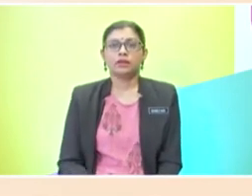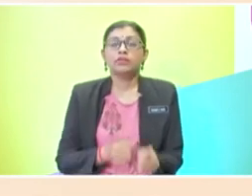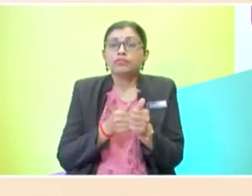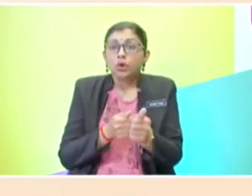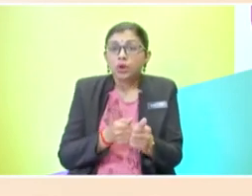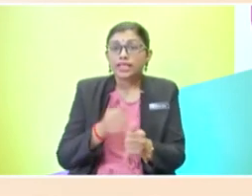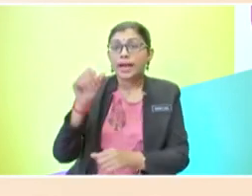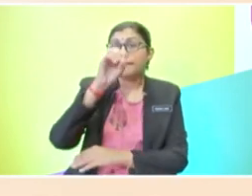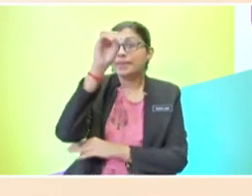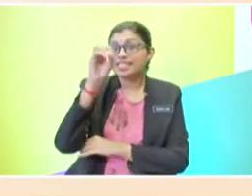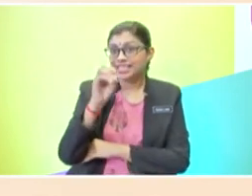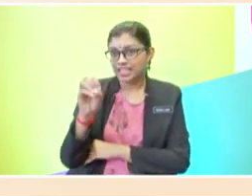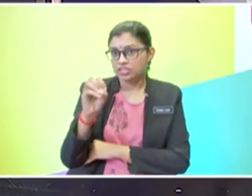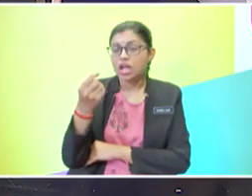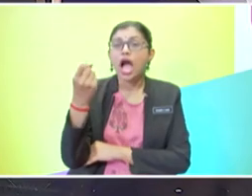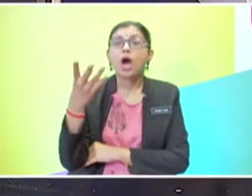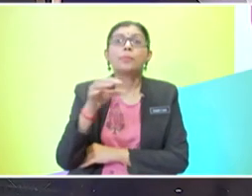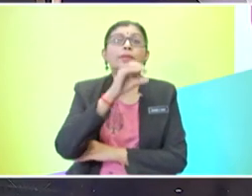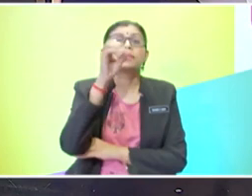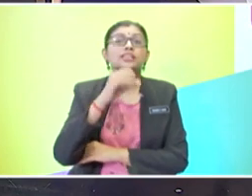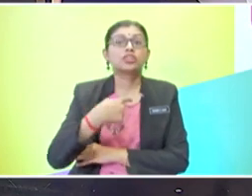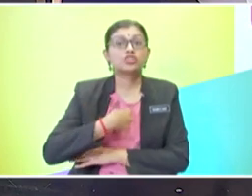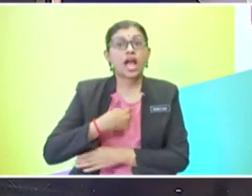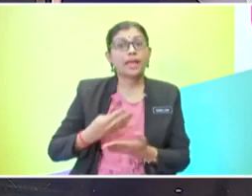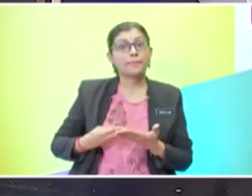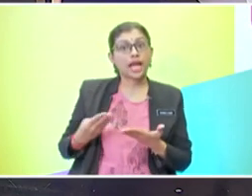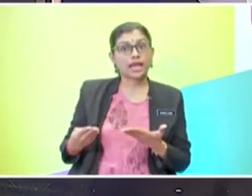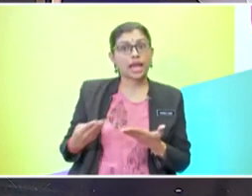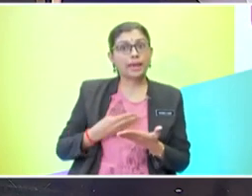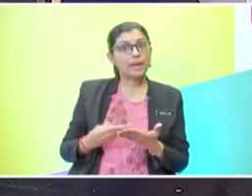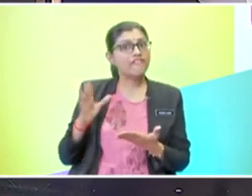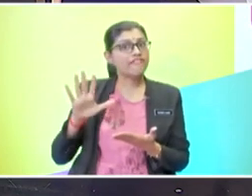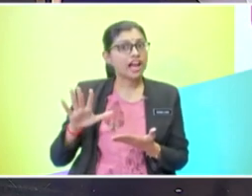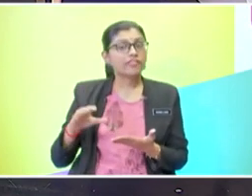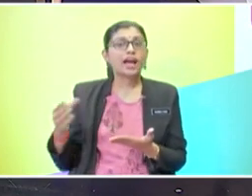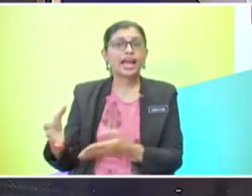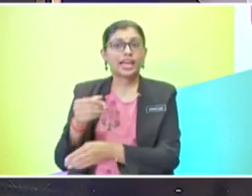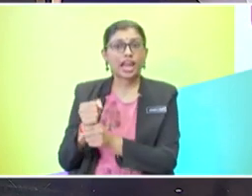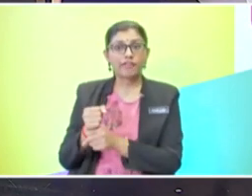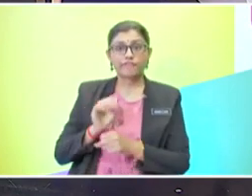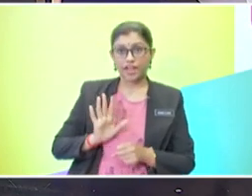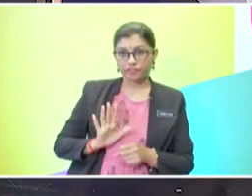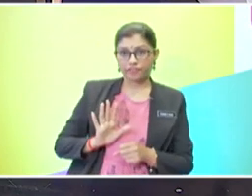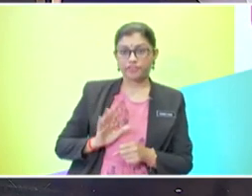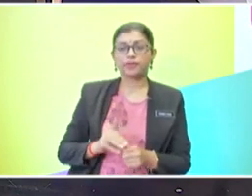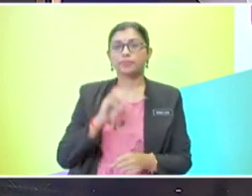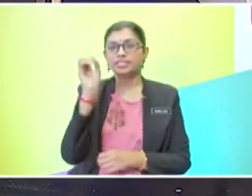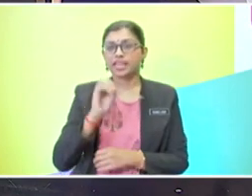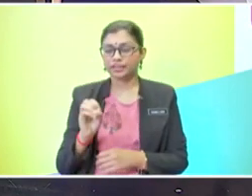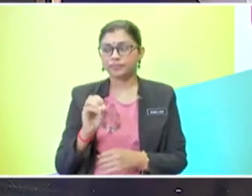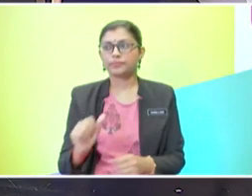they owned. Yep. So which is higher? I think it depends though. I